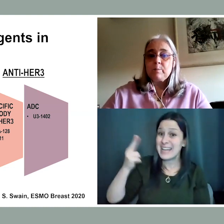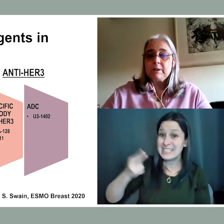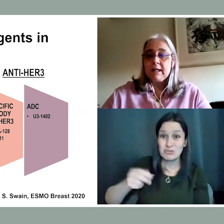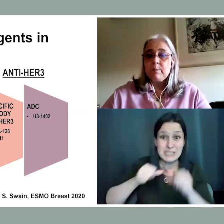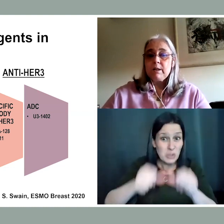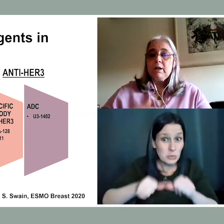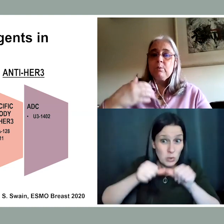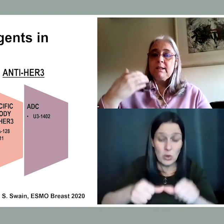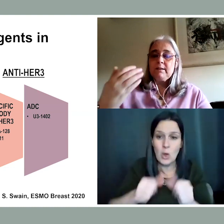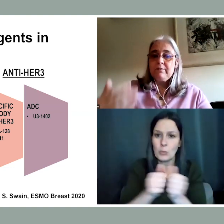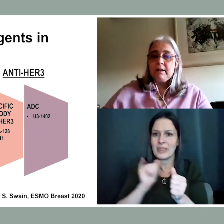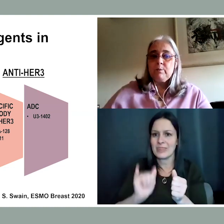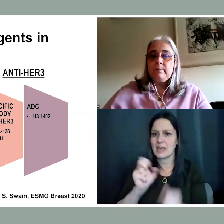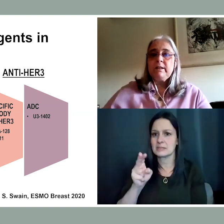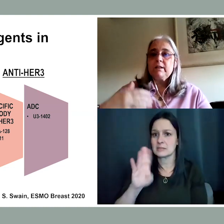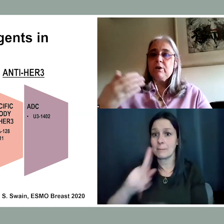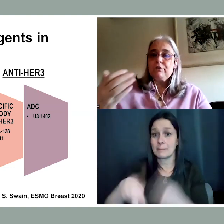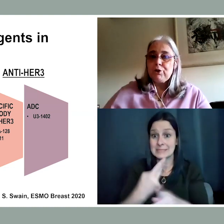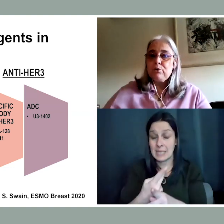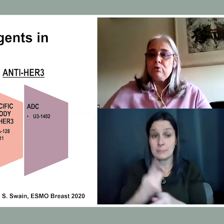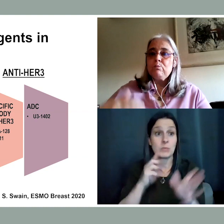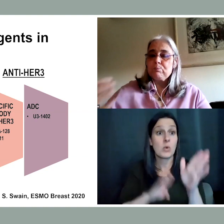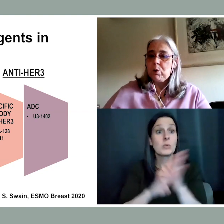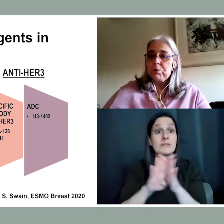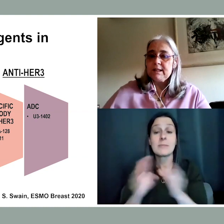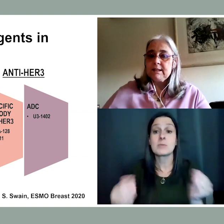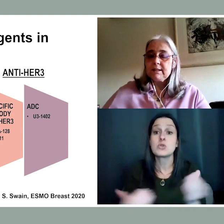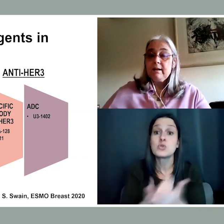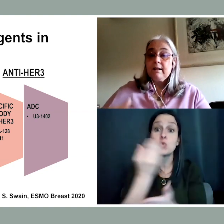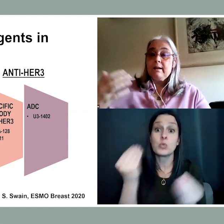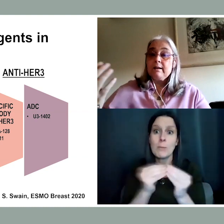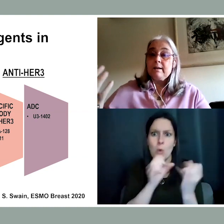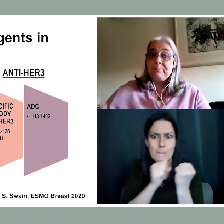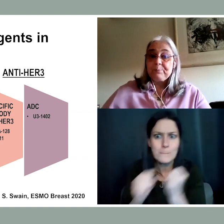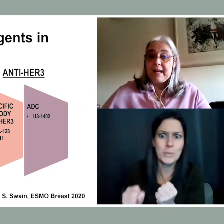this subtype with the development of new, more potent